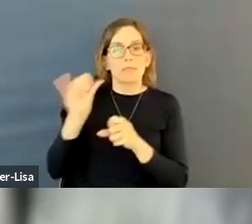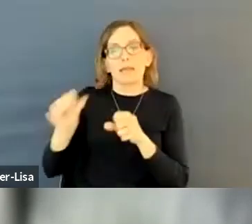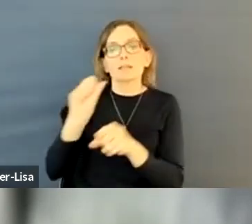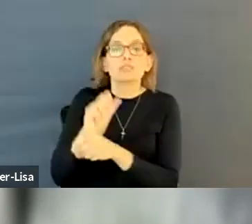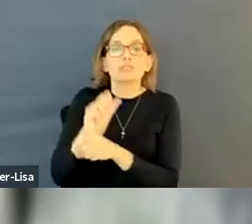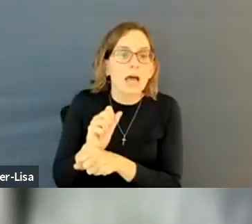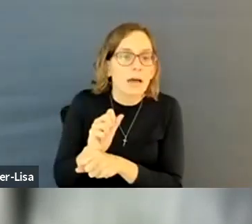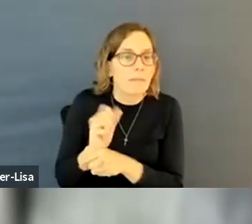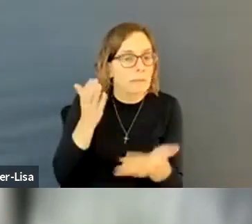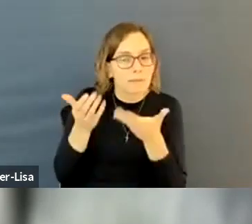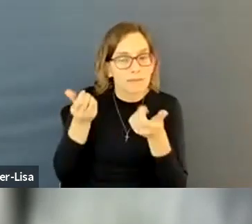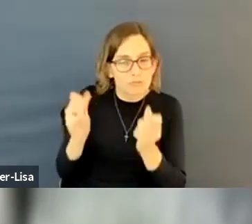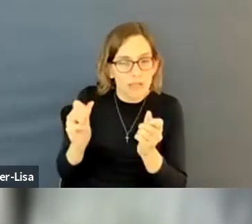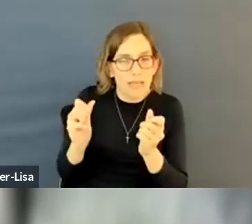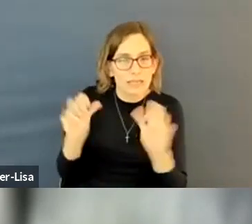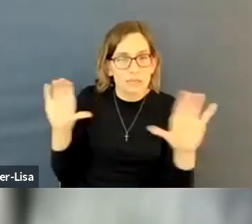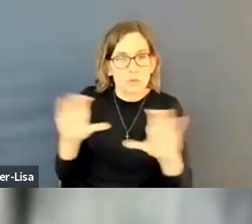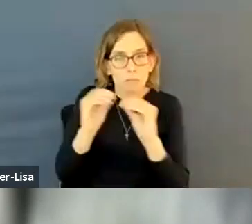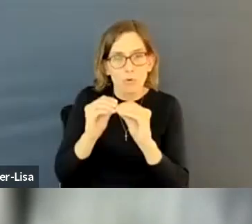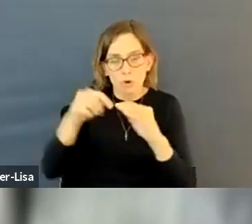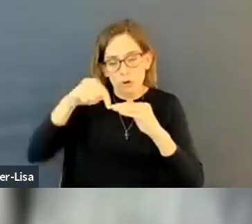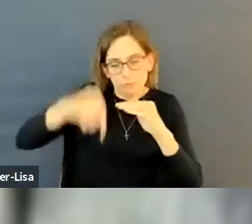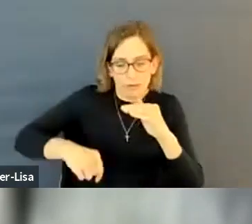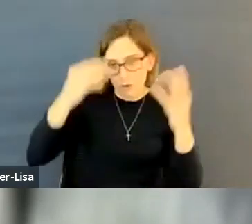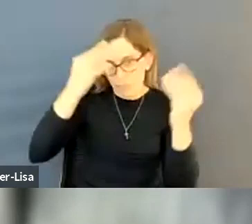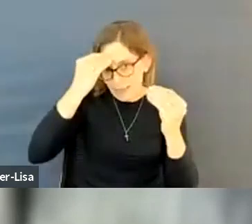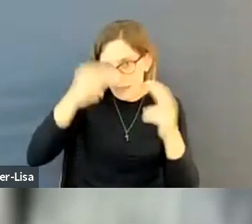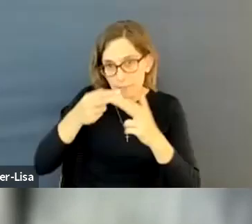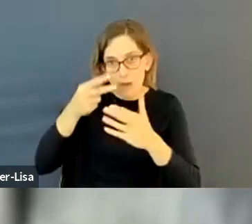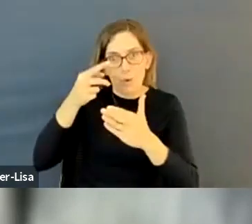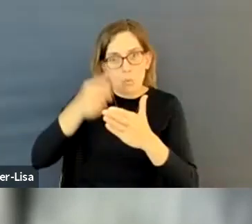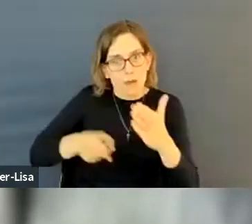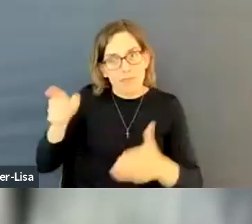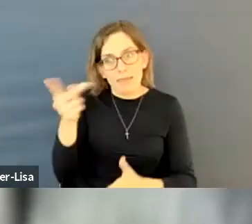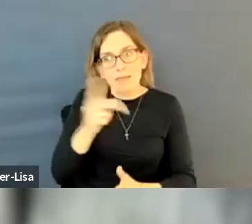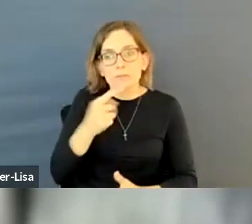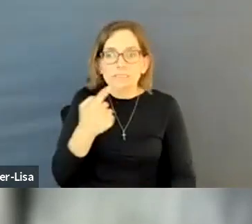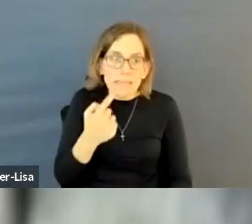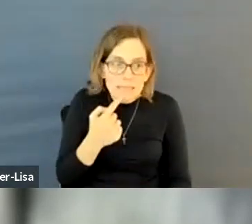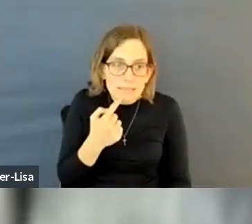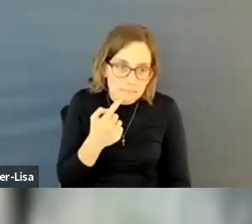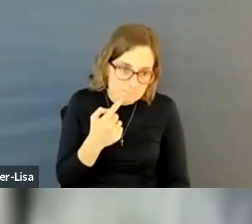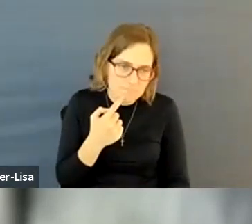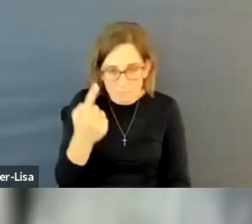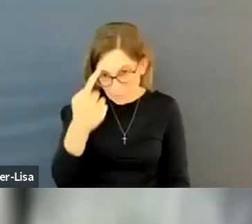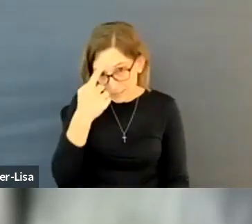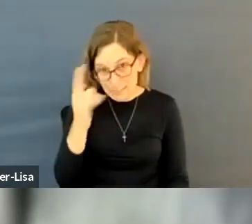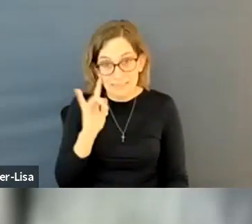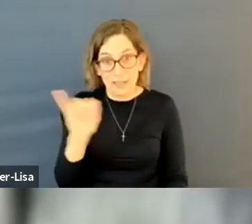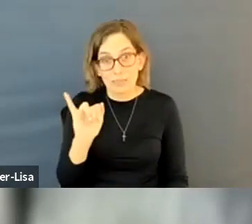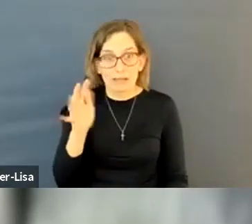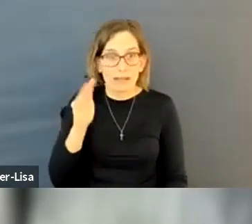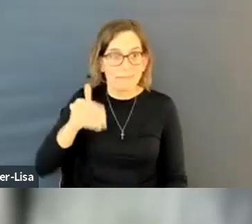just trying to make them do some more critical thinking about what they said, because I think, it sounded like those were kind of